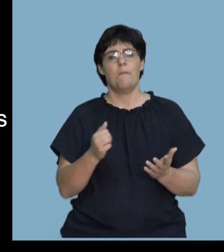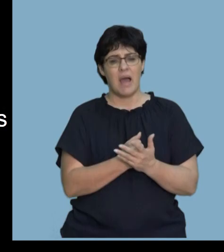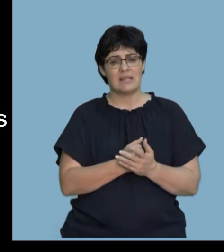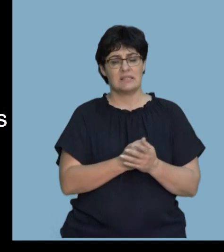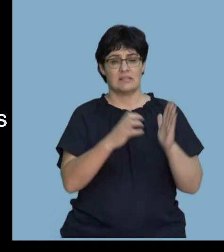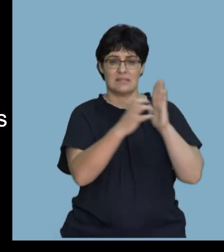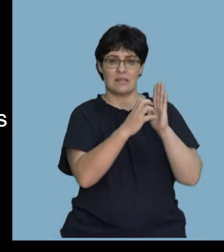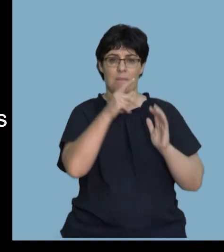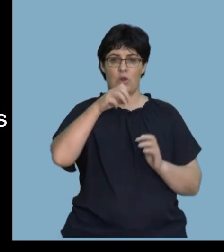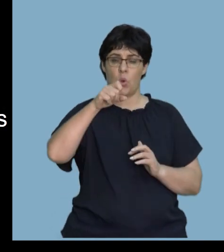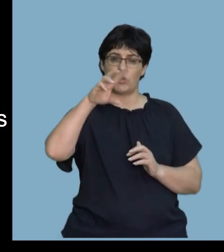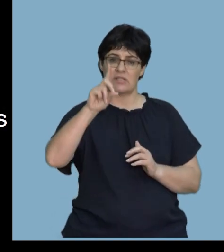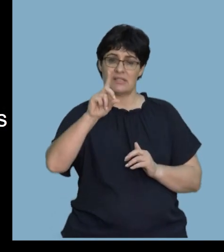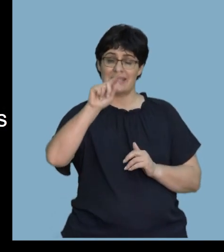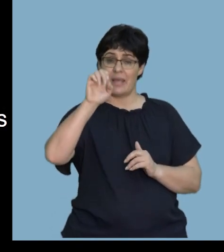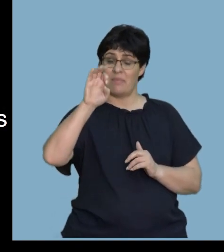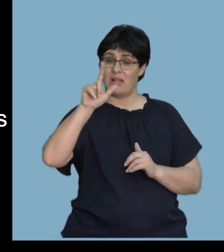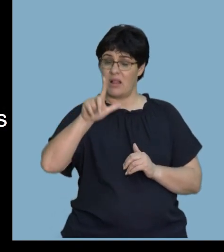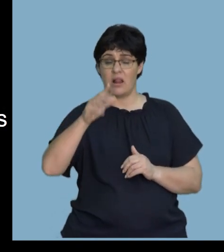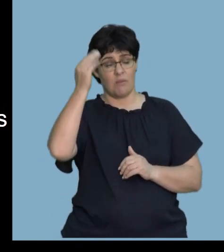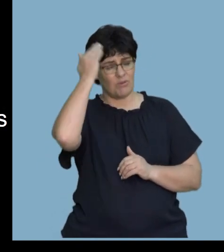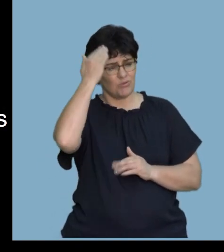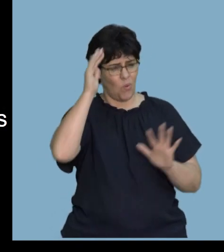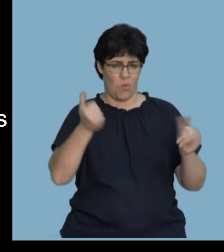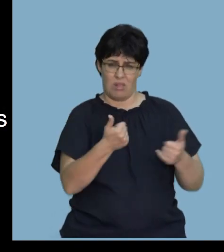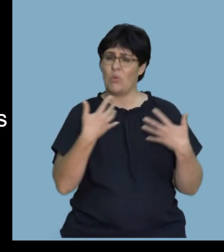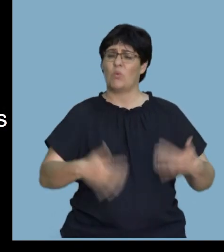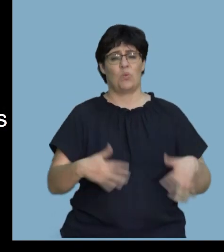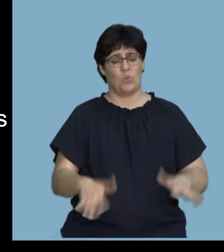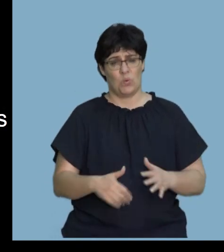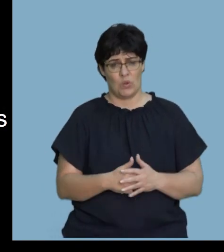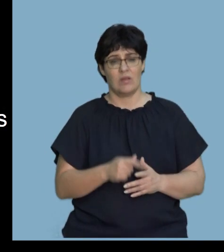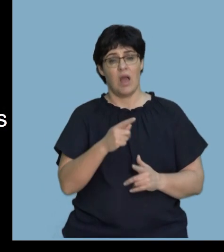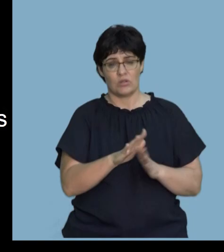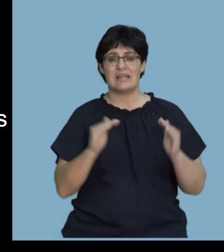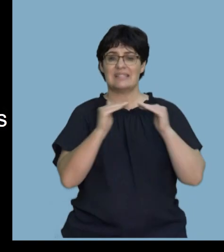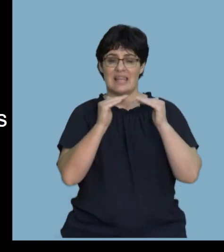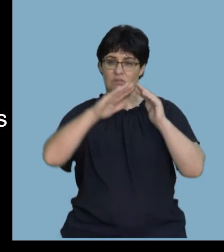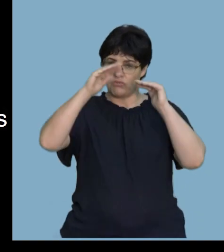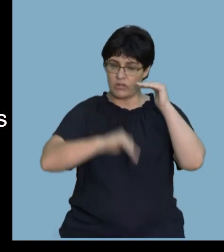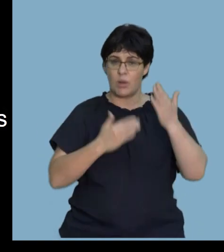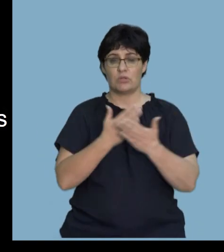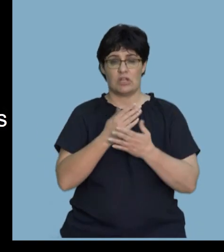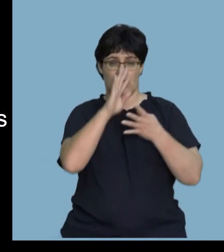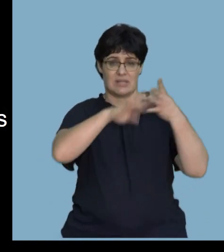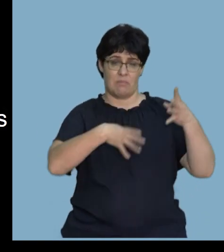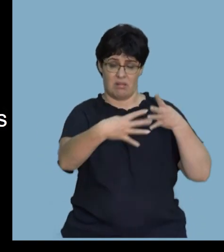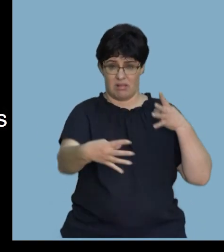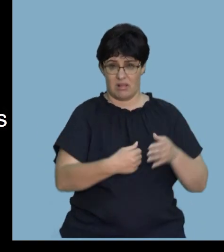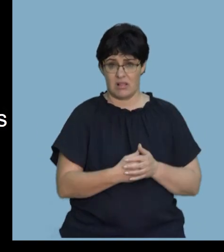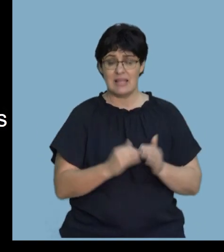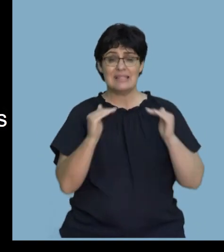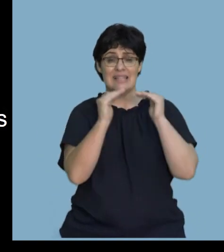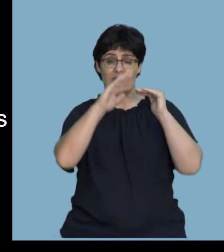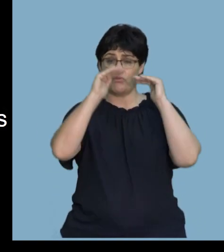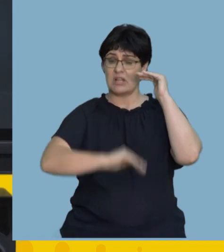periodic table. This is a very valuable tool, as well as the standard reduction potential tables. Now, from the standard